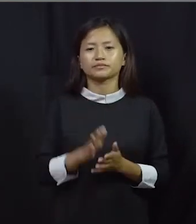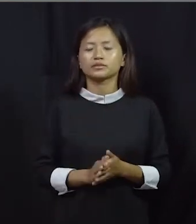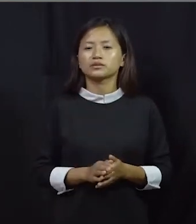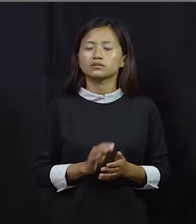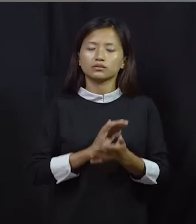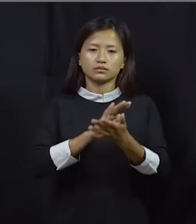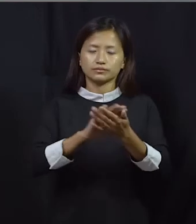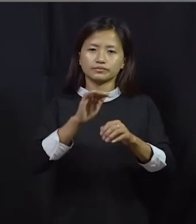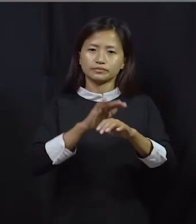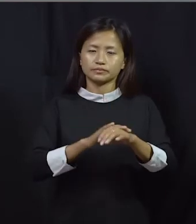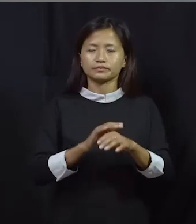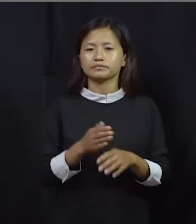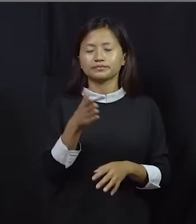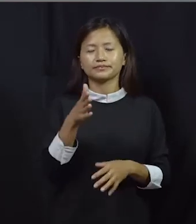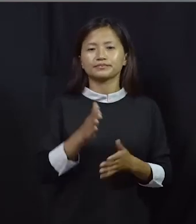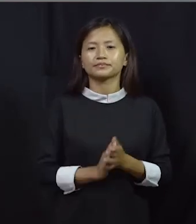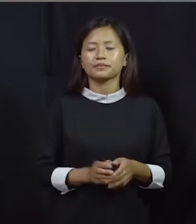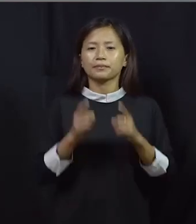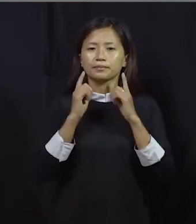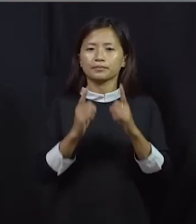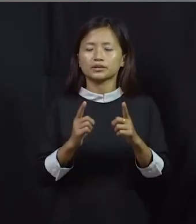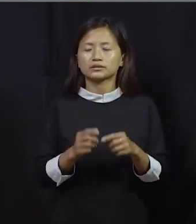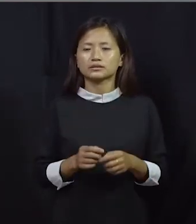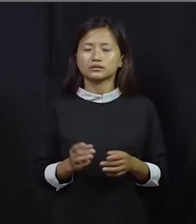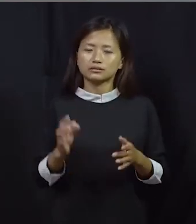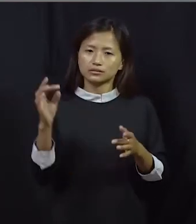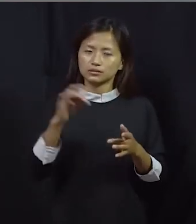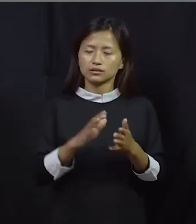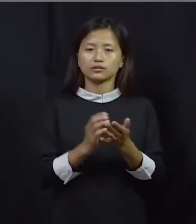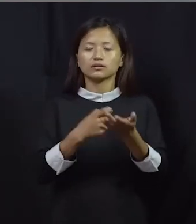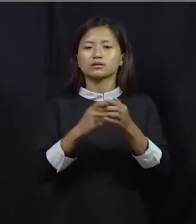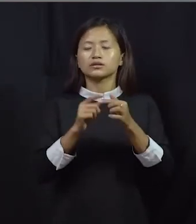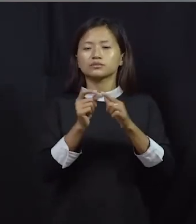cannot be touched. But it is a reputation of